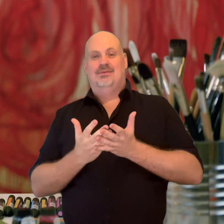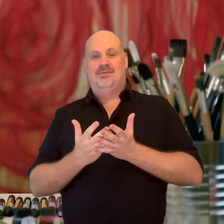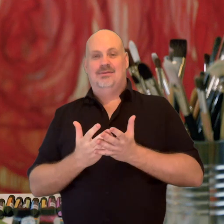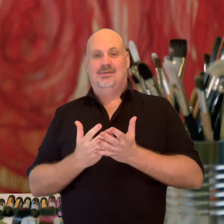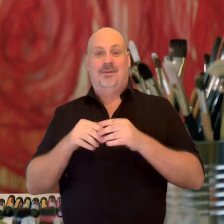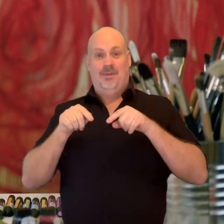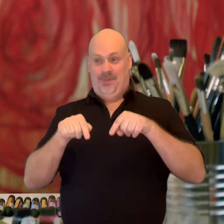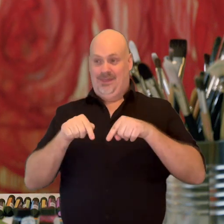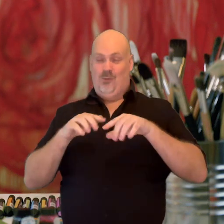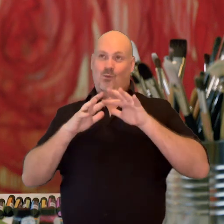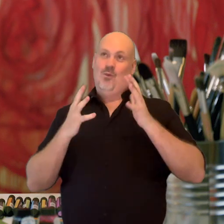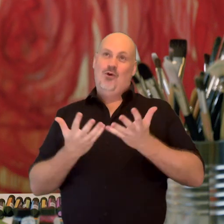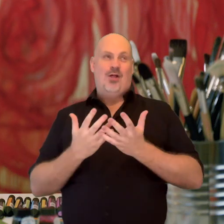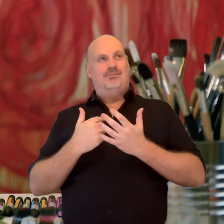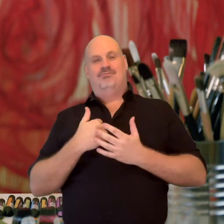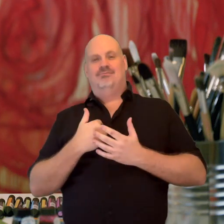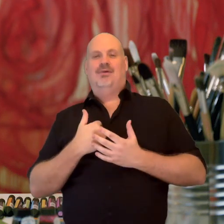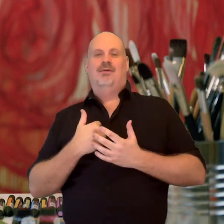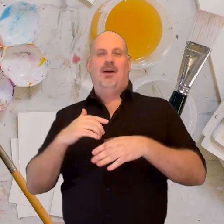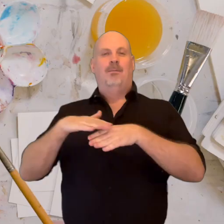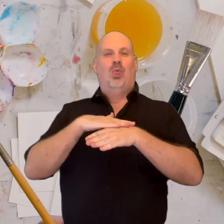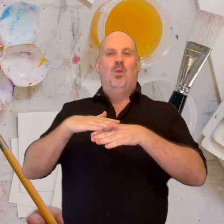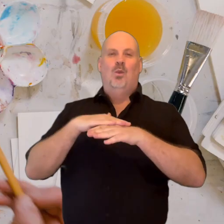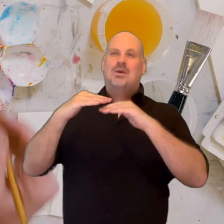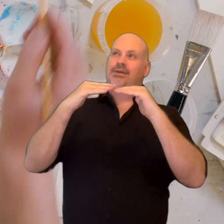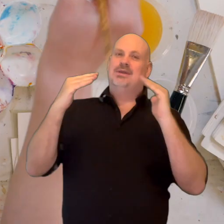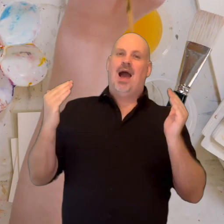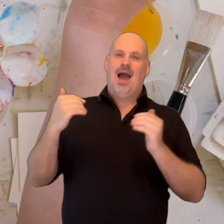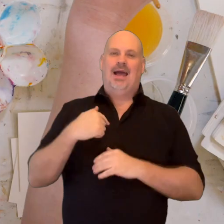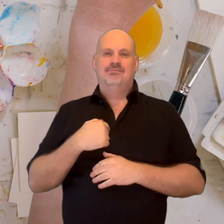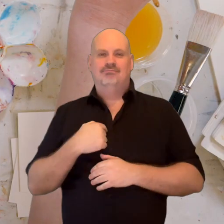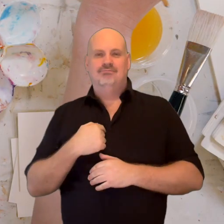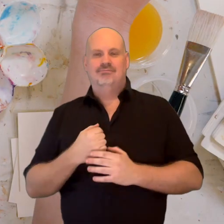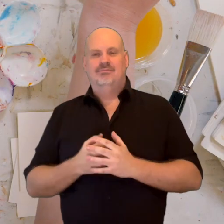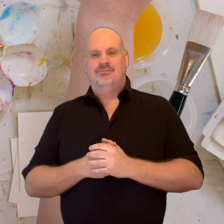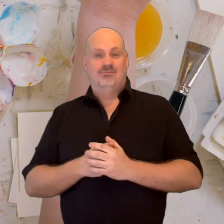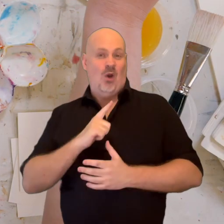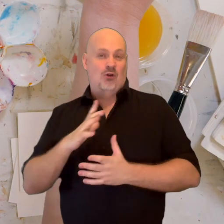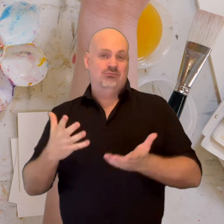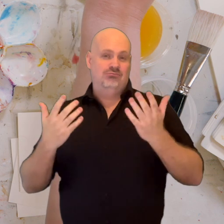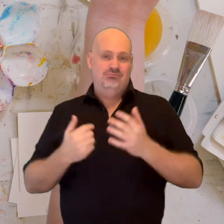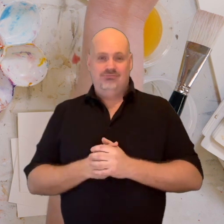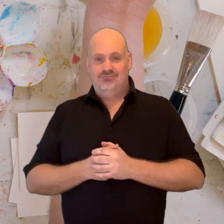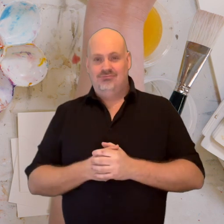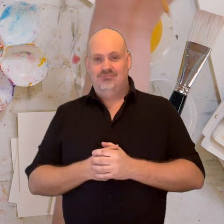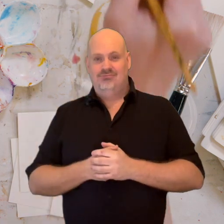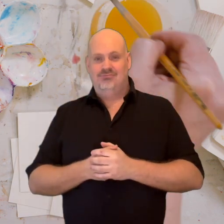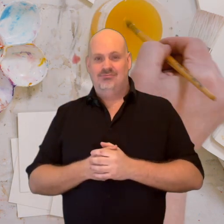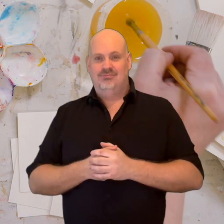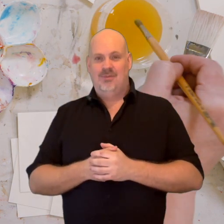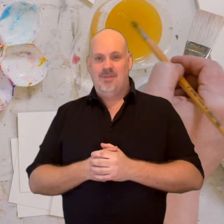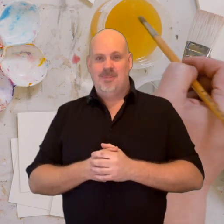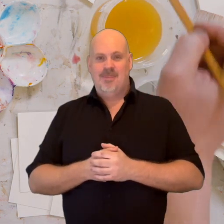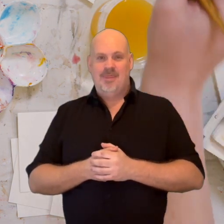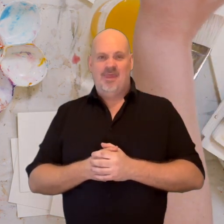this particular world, I'm going to add a blue sky. Why not? Hey, I know, actually, forget